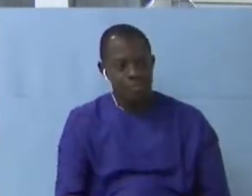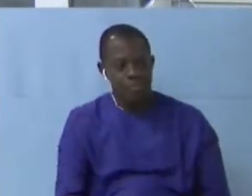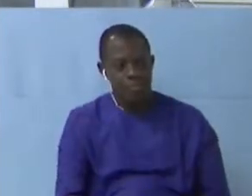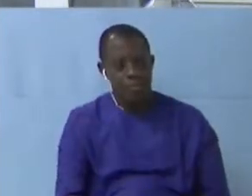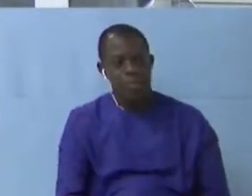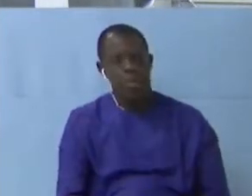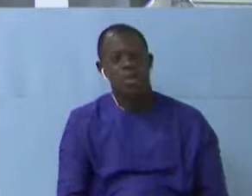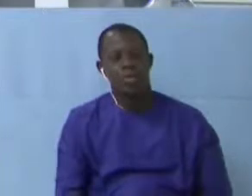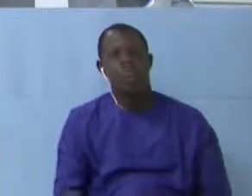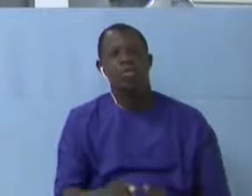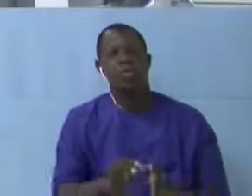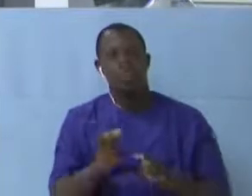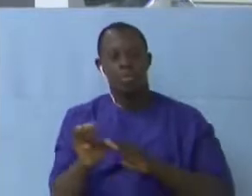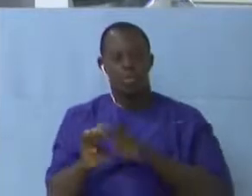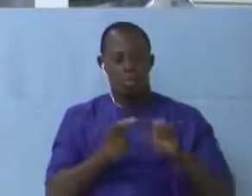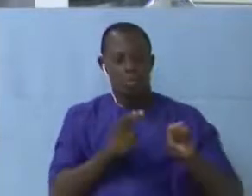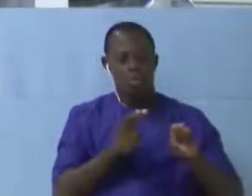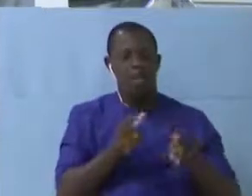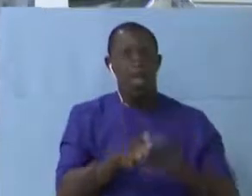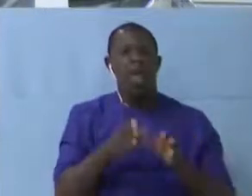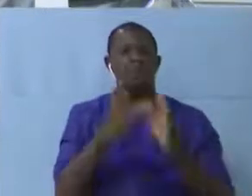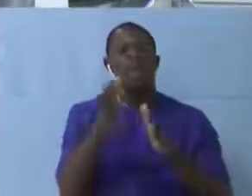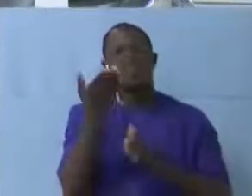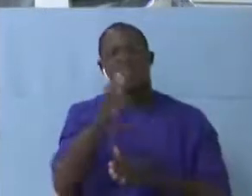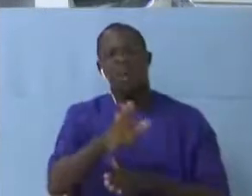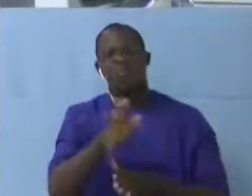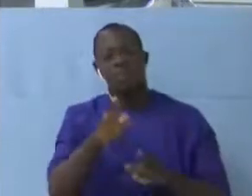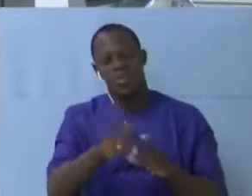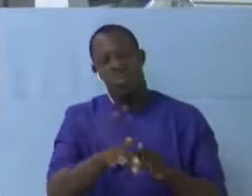Moving away from dictatorship.